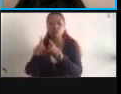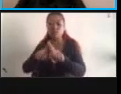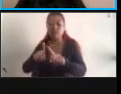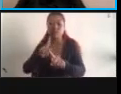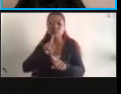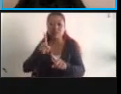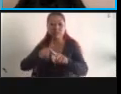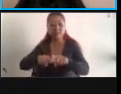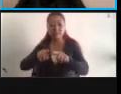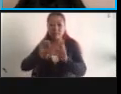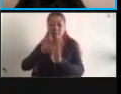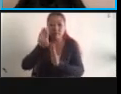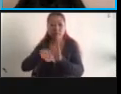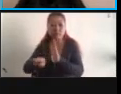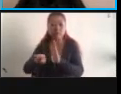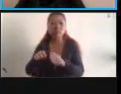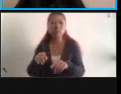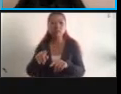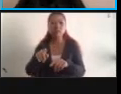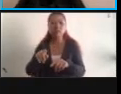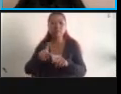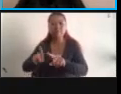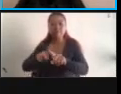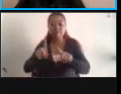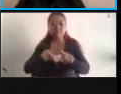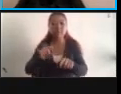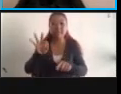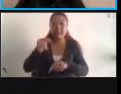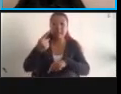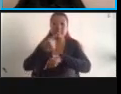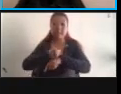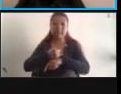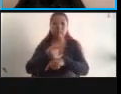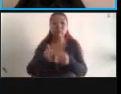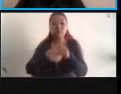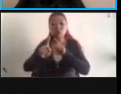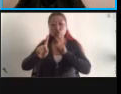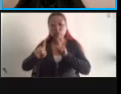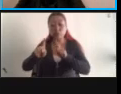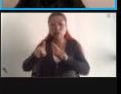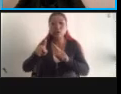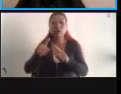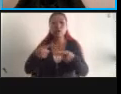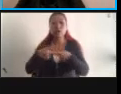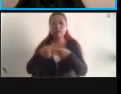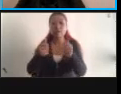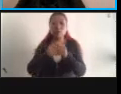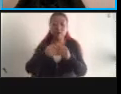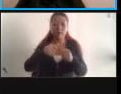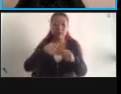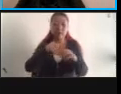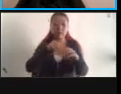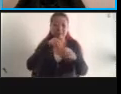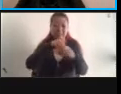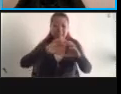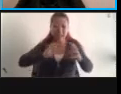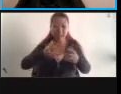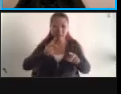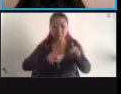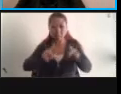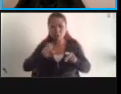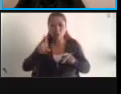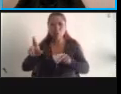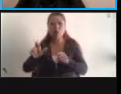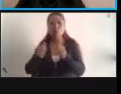or 40% of the mission complete, all missions reported conflict either within the crew or with mission control. A similar result was observed in